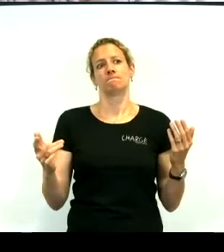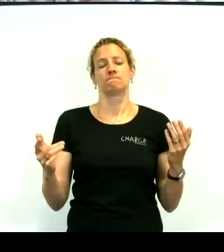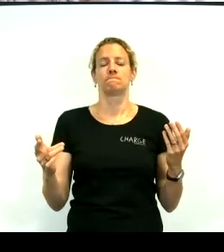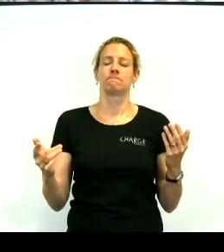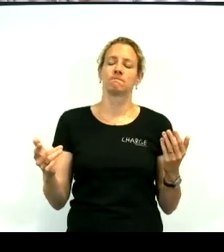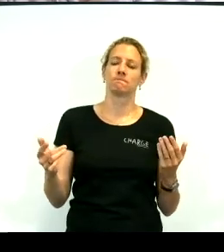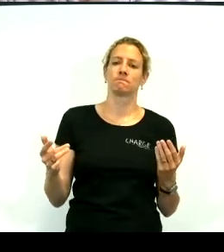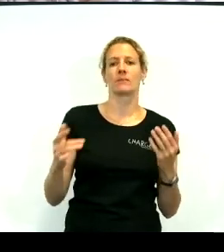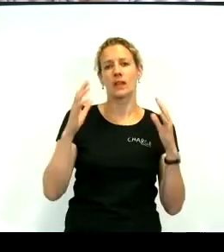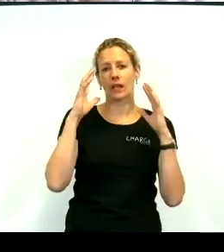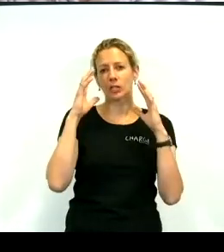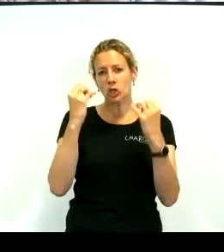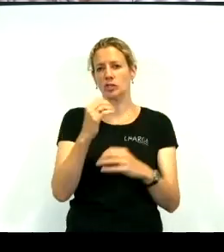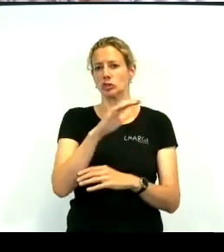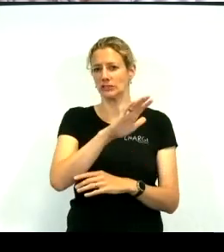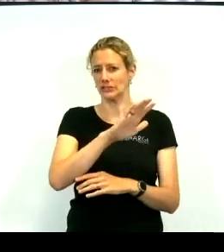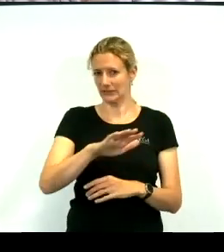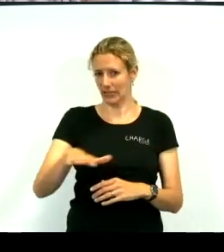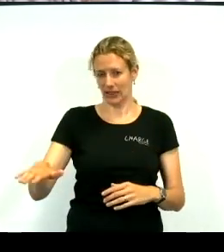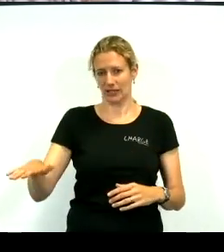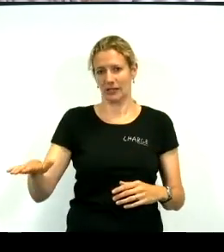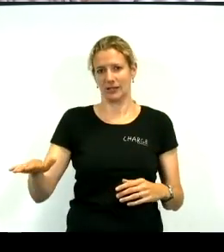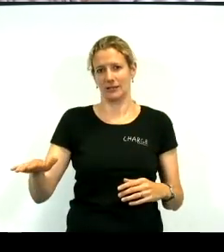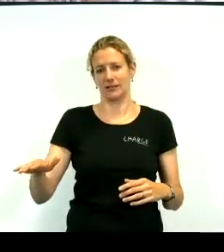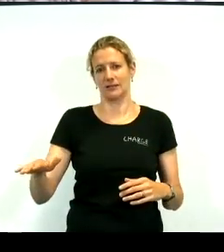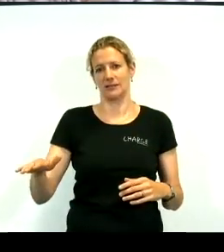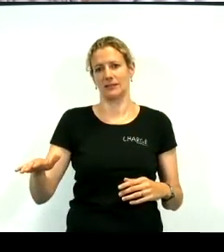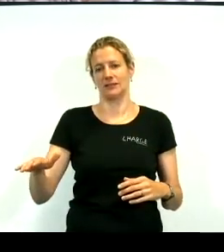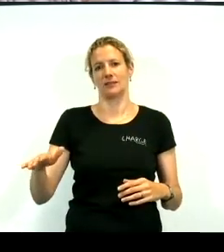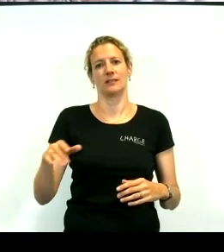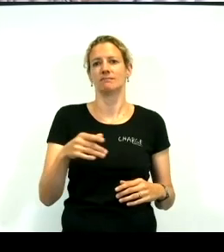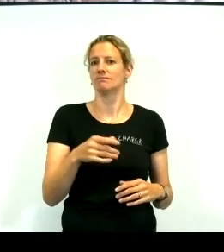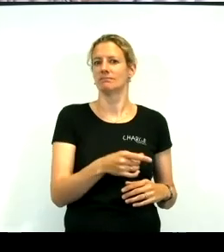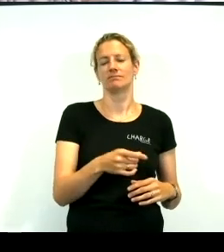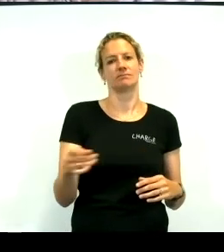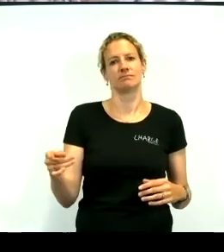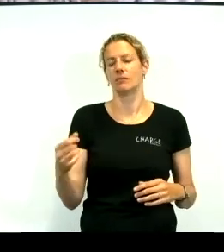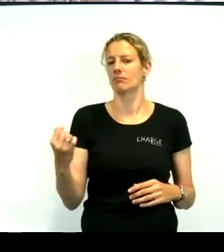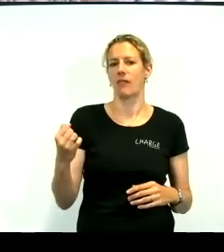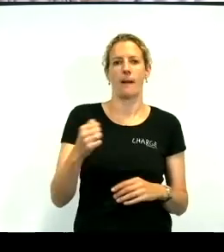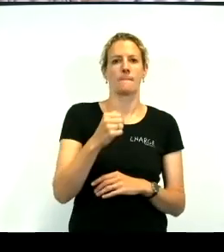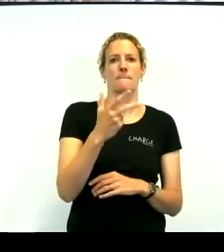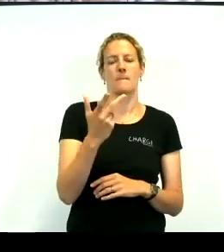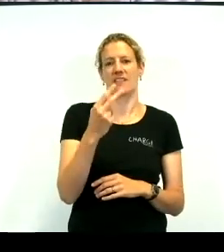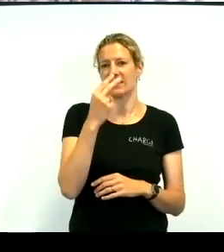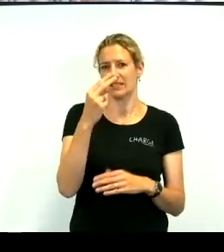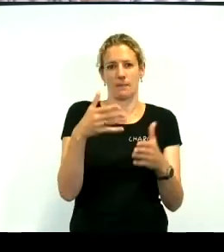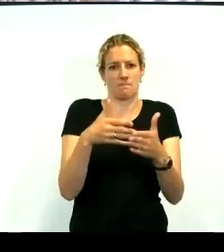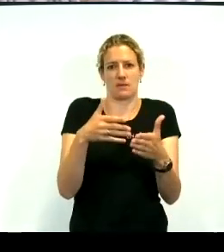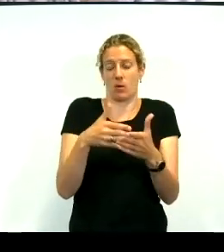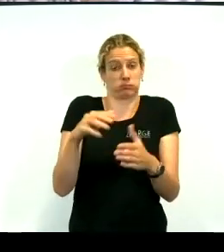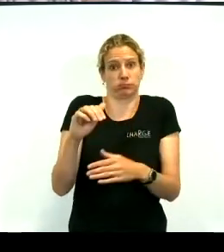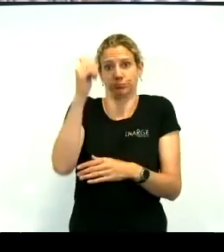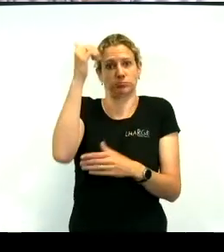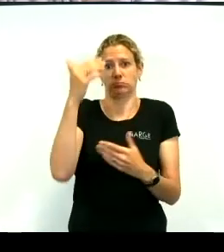multisensory impaired youngsters you will encounter. And as well as everything that is commonly talked about the